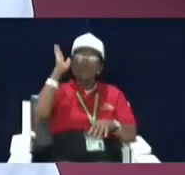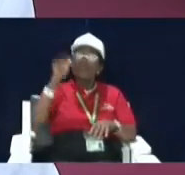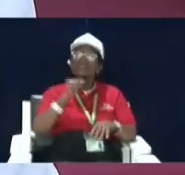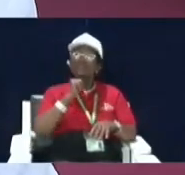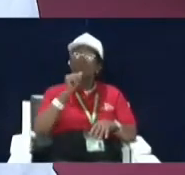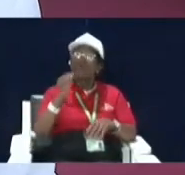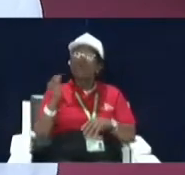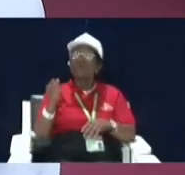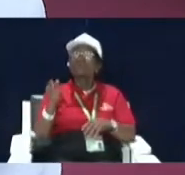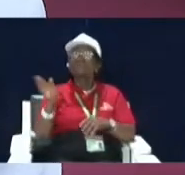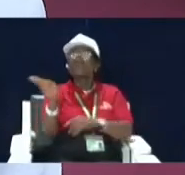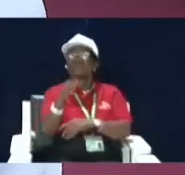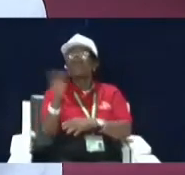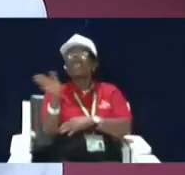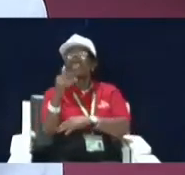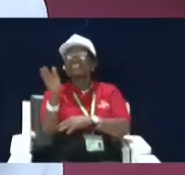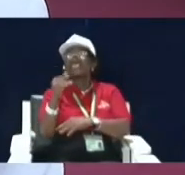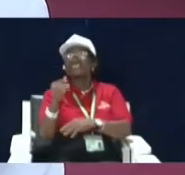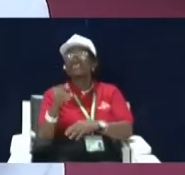men."